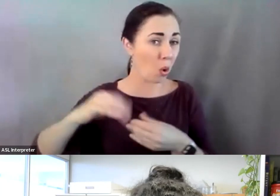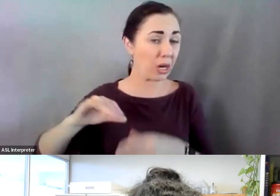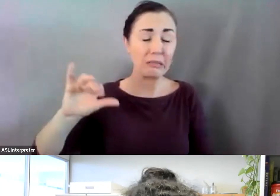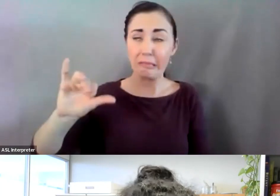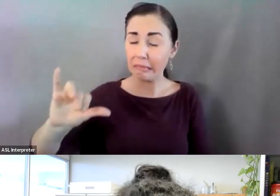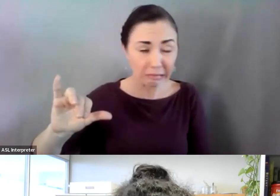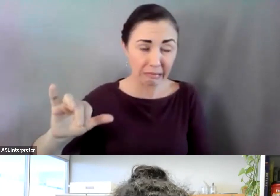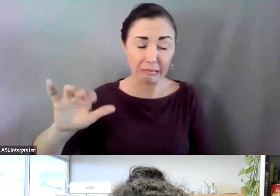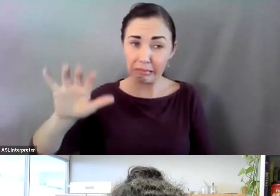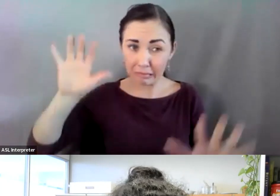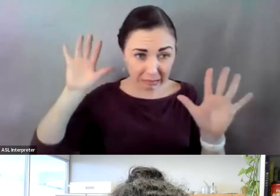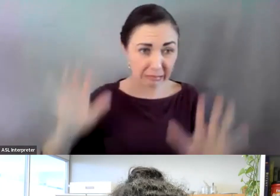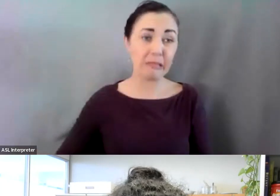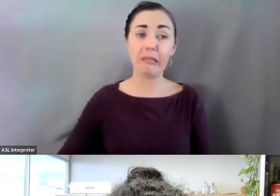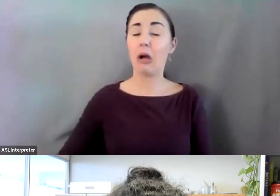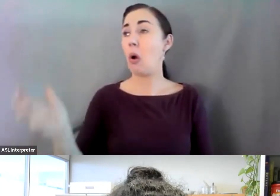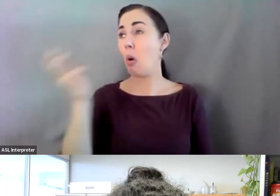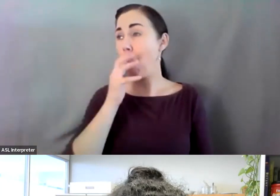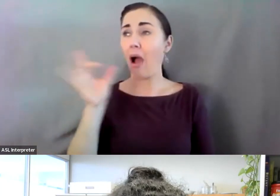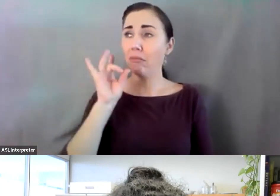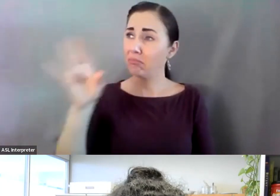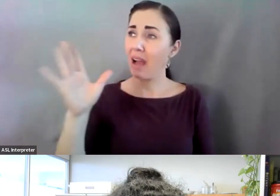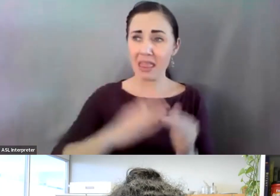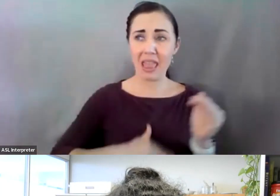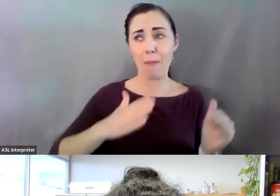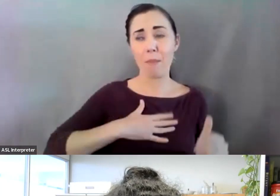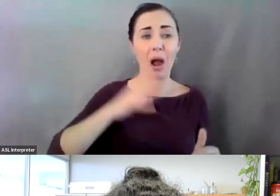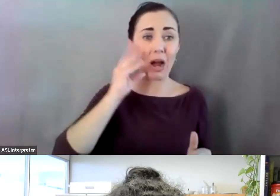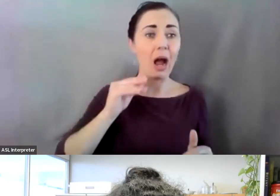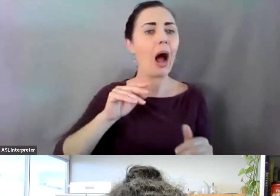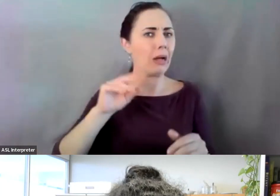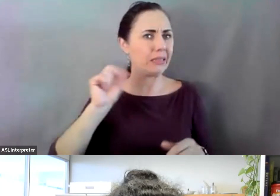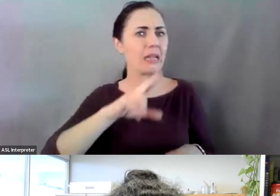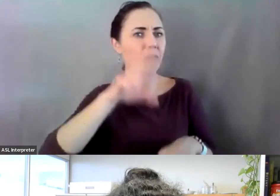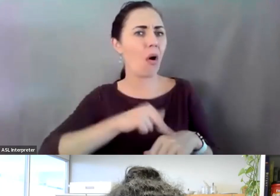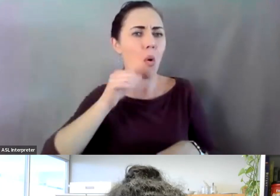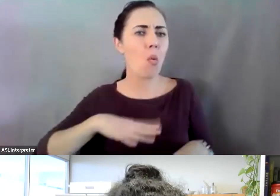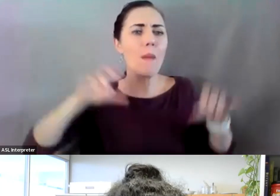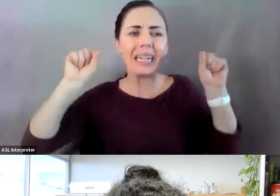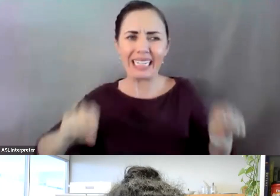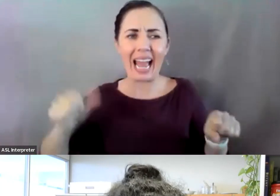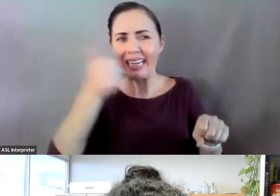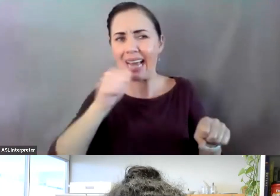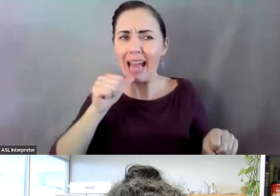than anything I experienced. So I would say, absolutely, a woman can do it. Any woman can do it